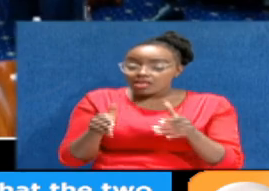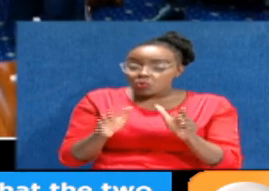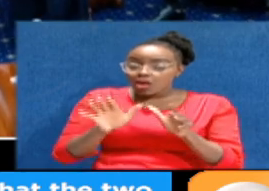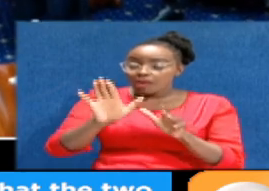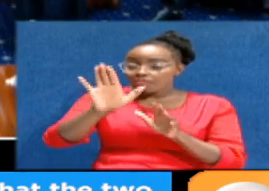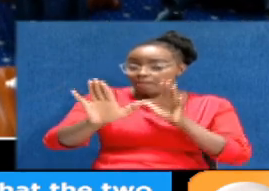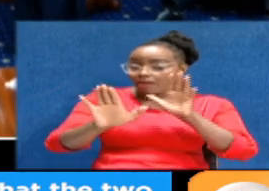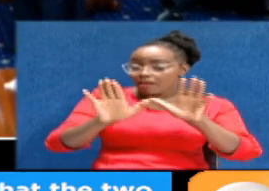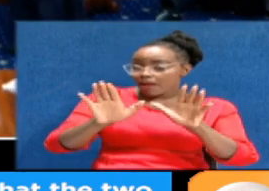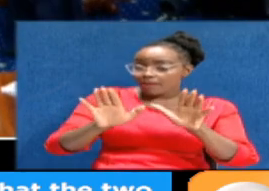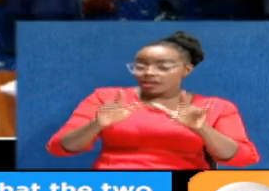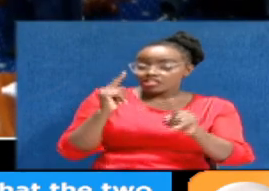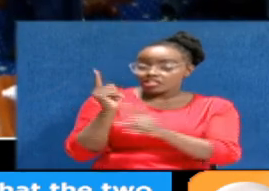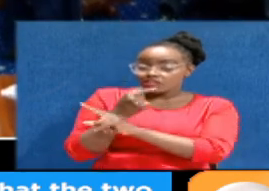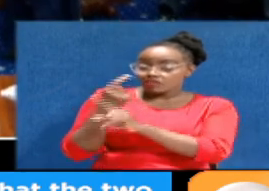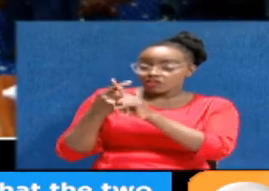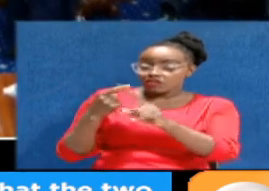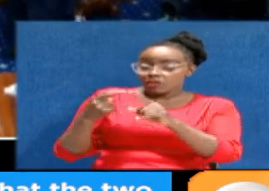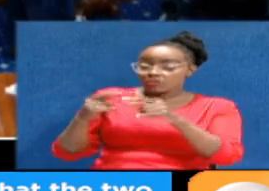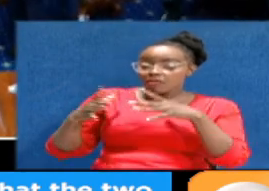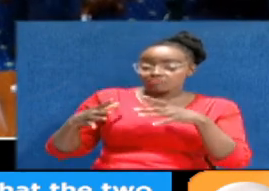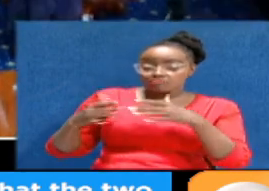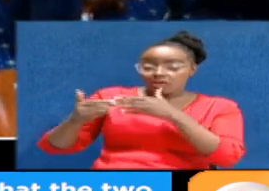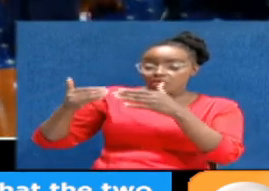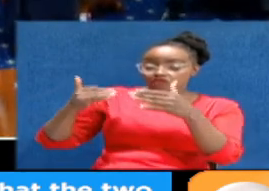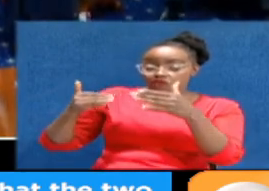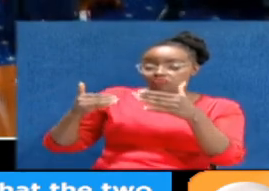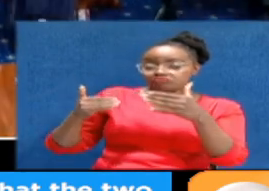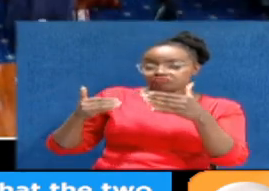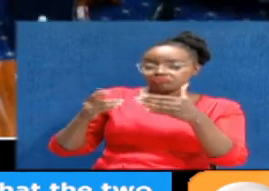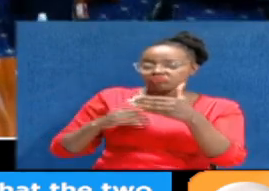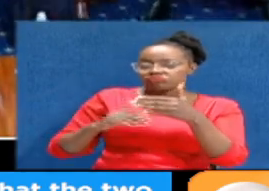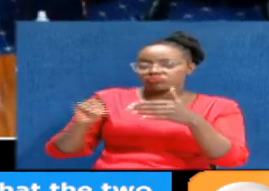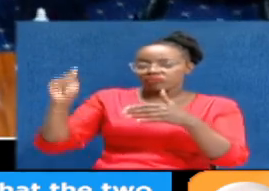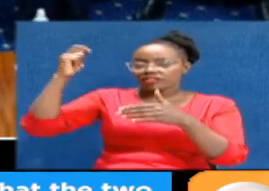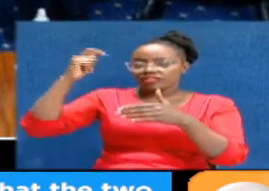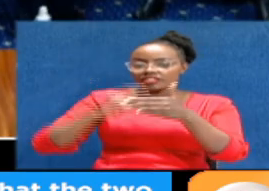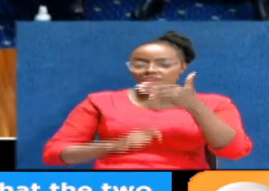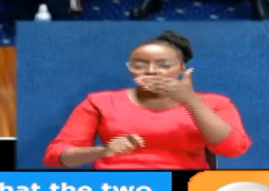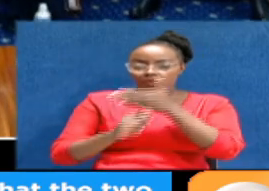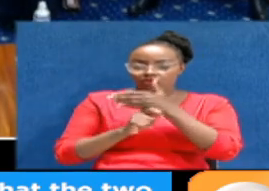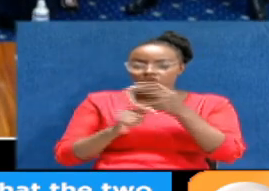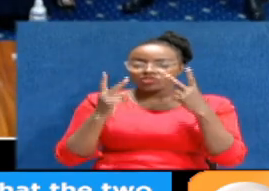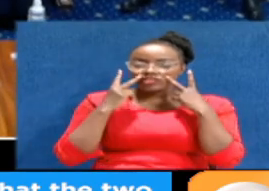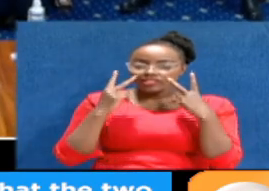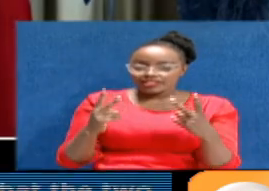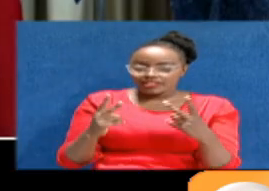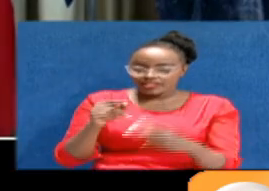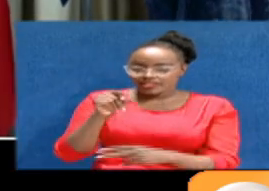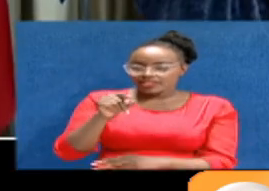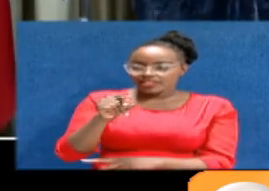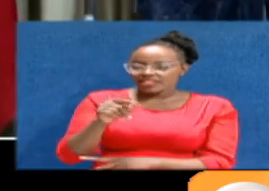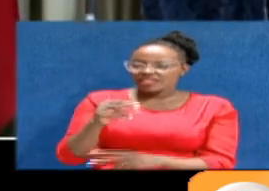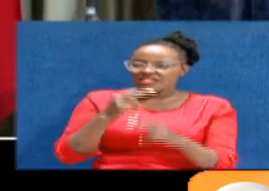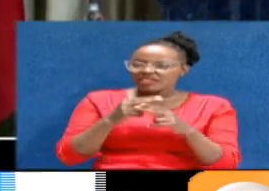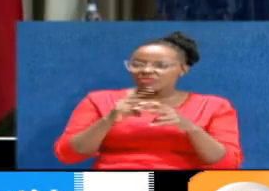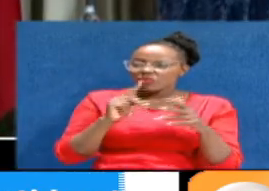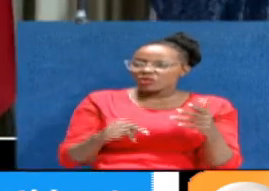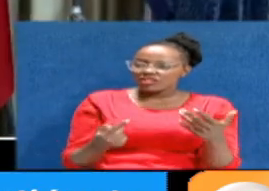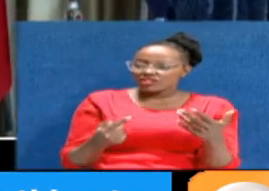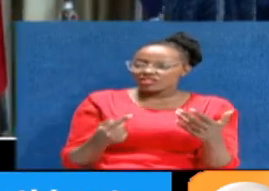say, different from her predecessor, the late John Pombe Magufuli. And you could see it was, do I call it